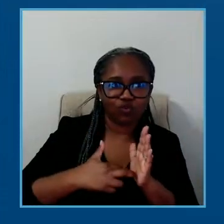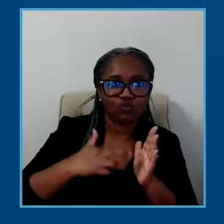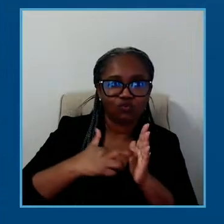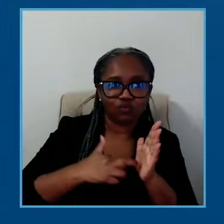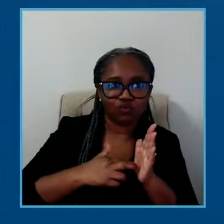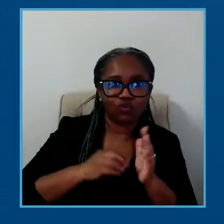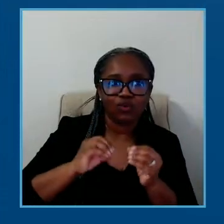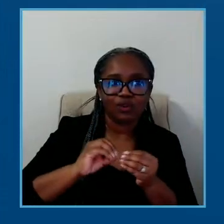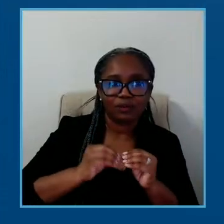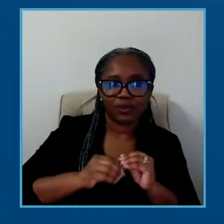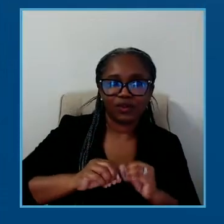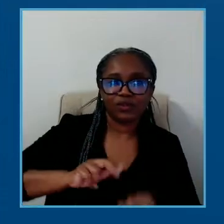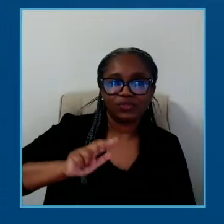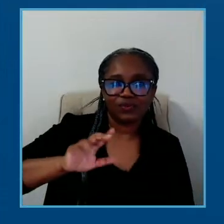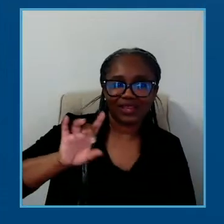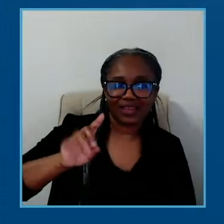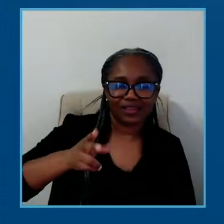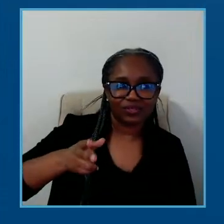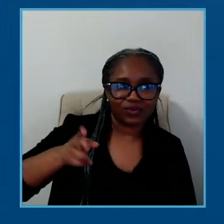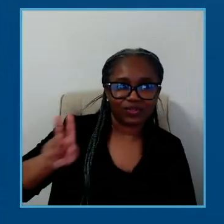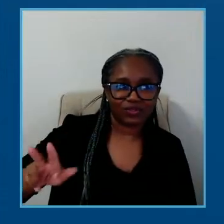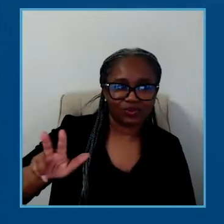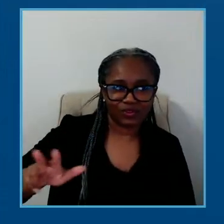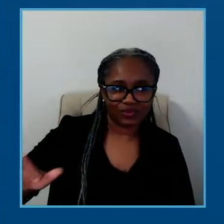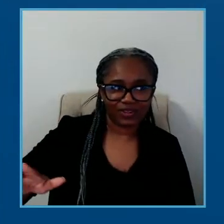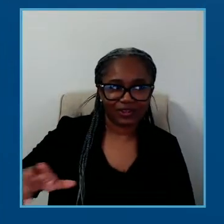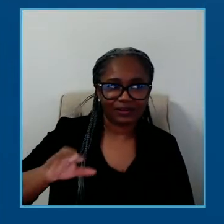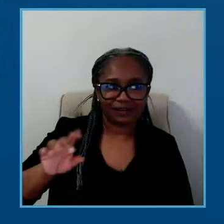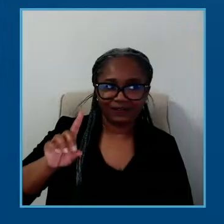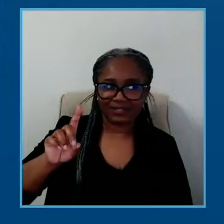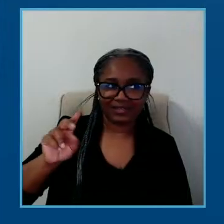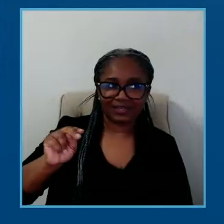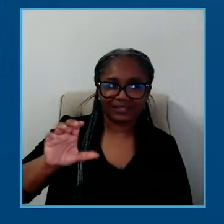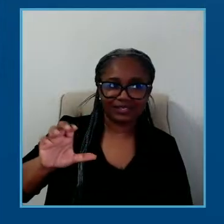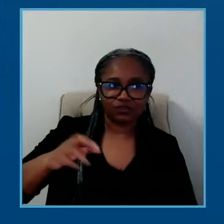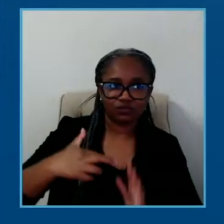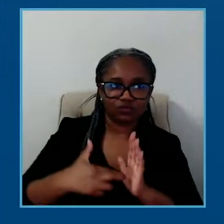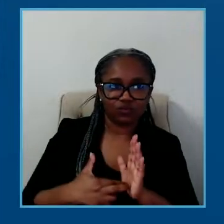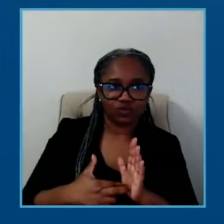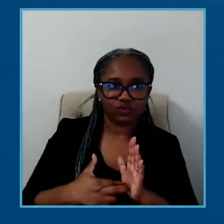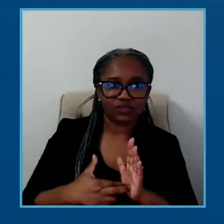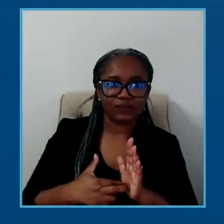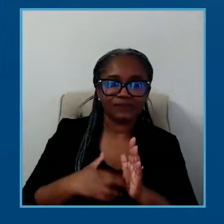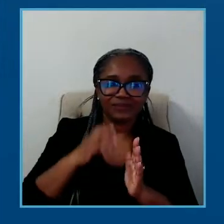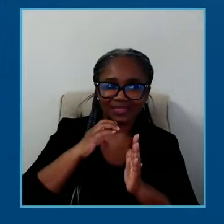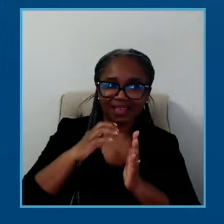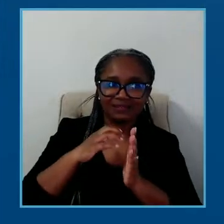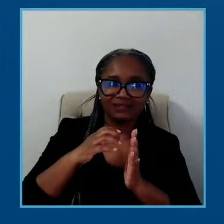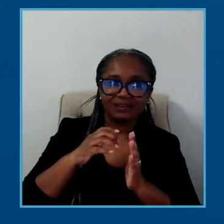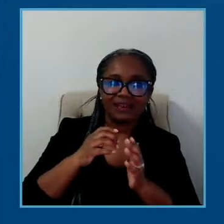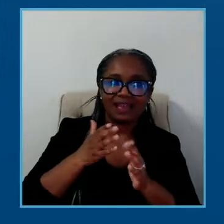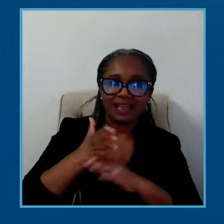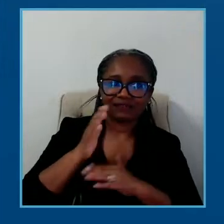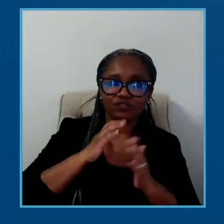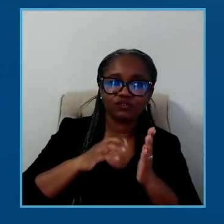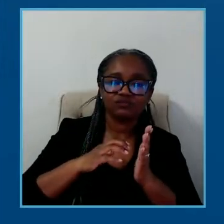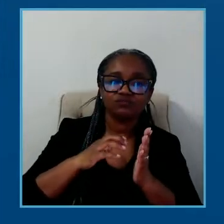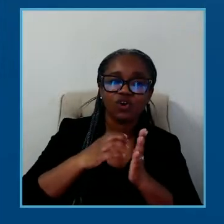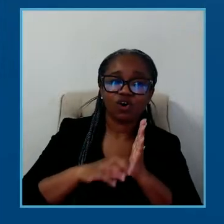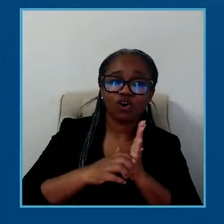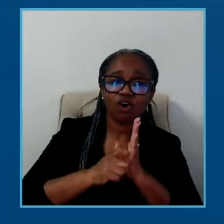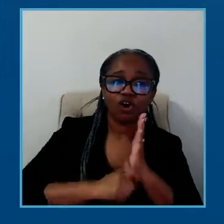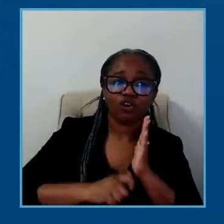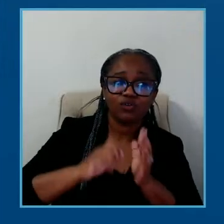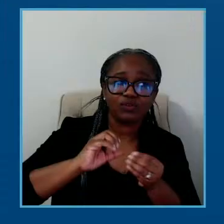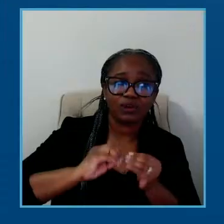DNC officer vacancies that occur outside of the regularly scheduled elections of the president of the ASDC shall continue to ensure